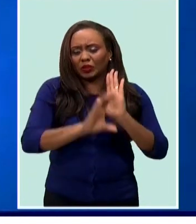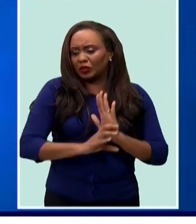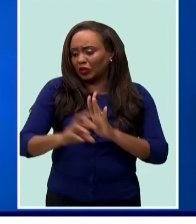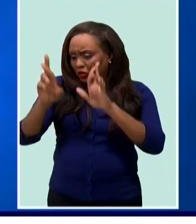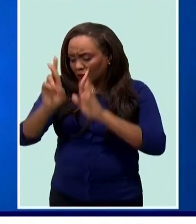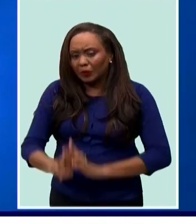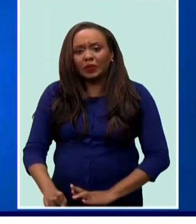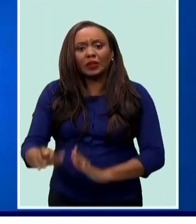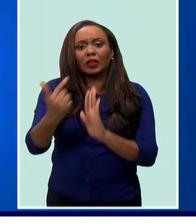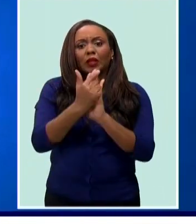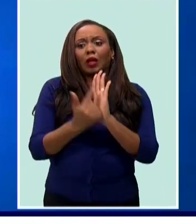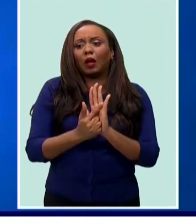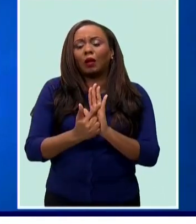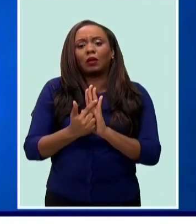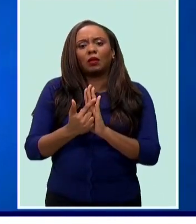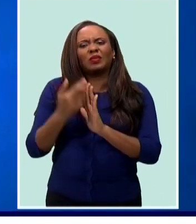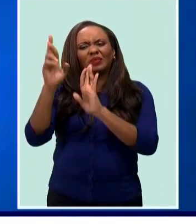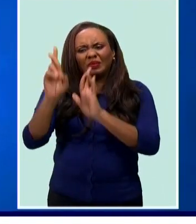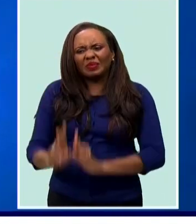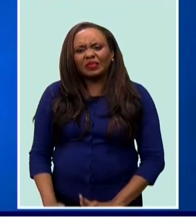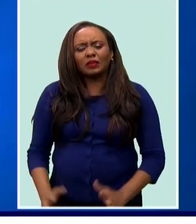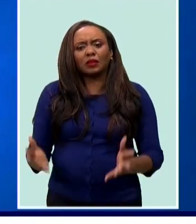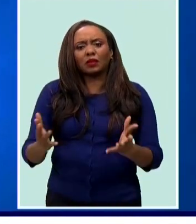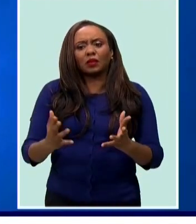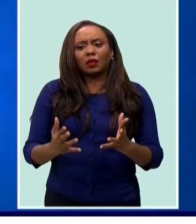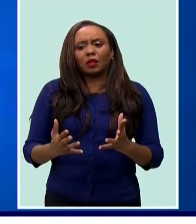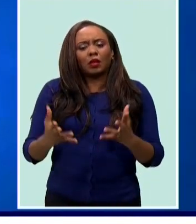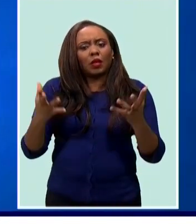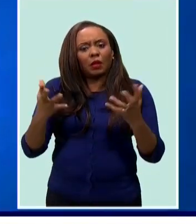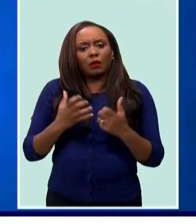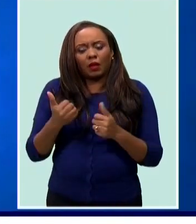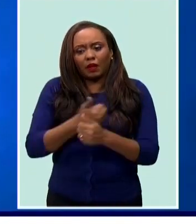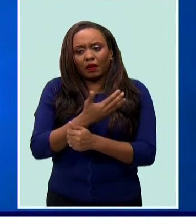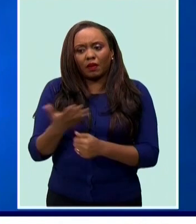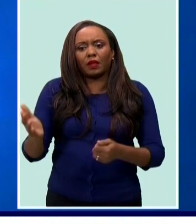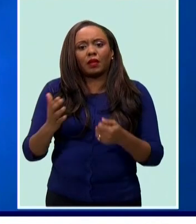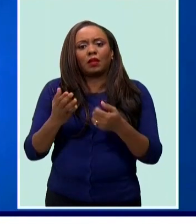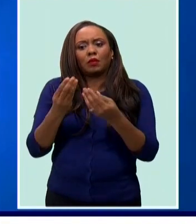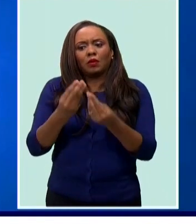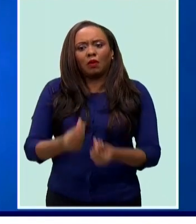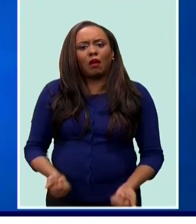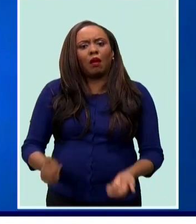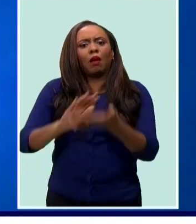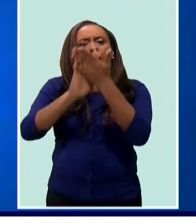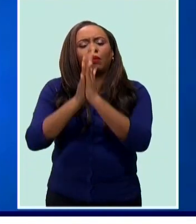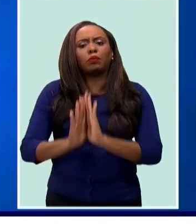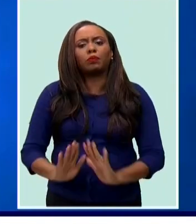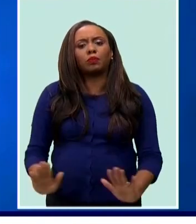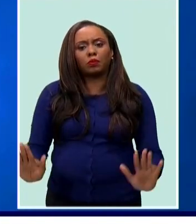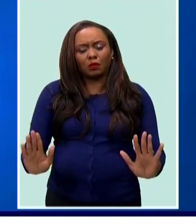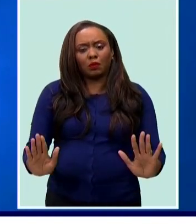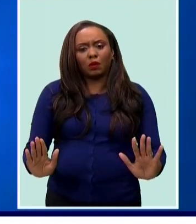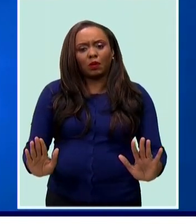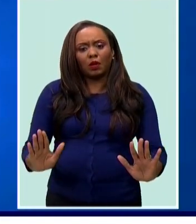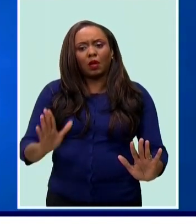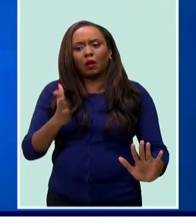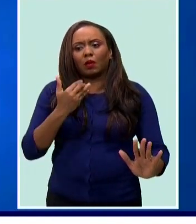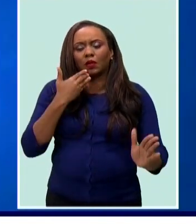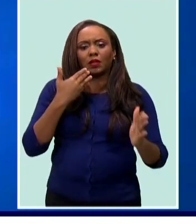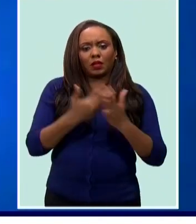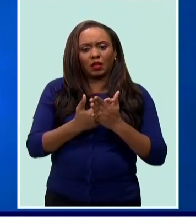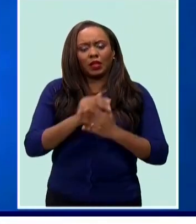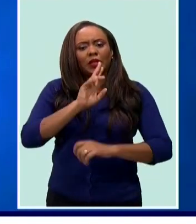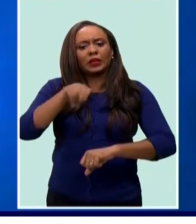law, and democratic processes so that issues can be resolved in a peaceful atmosphere and allow for the return to a state